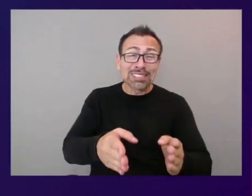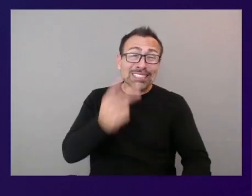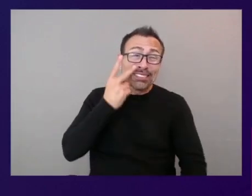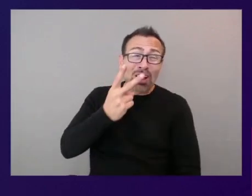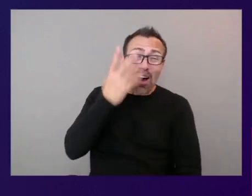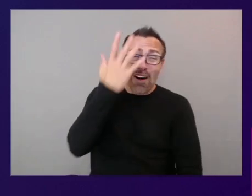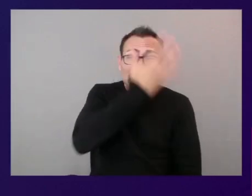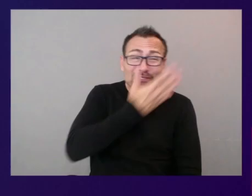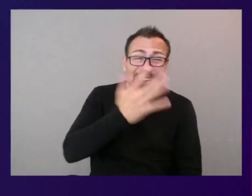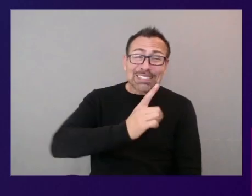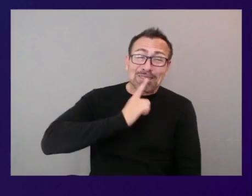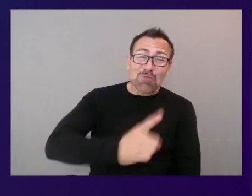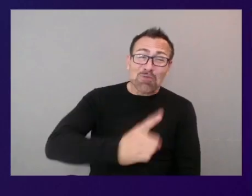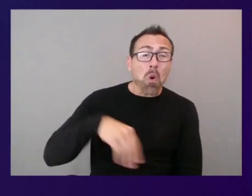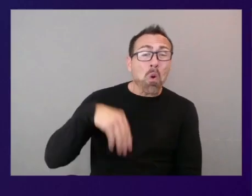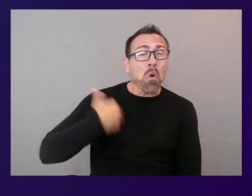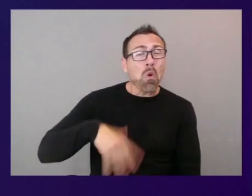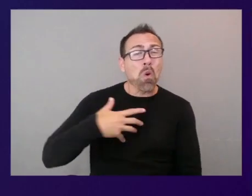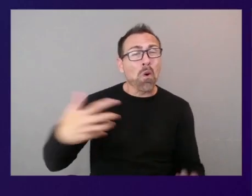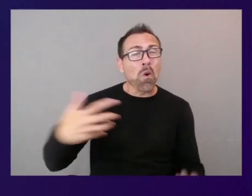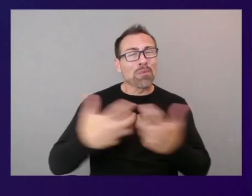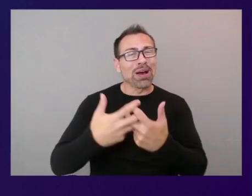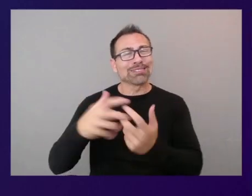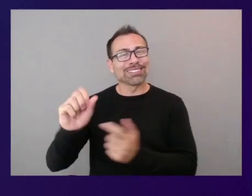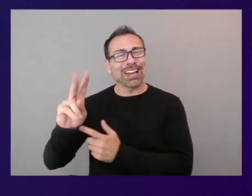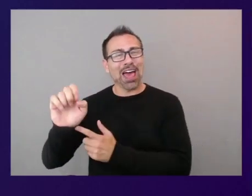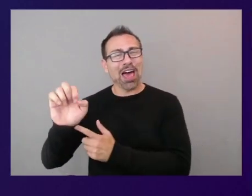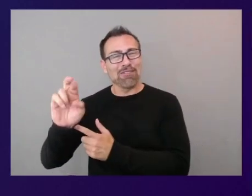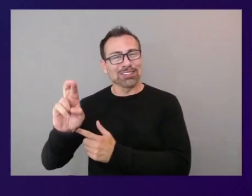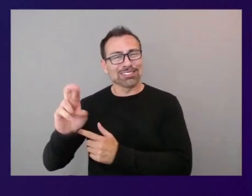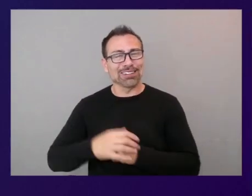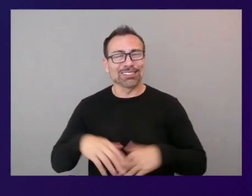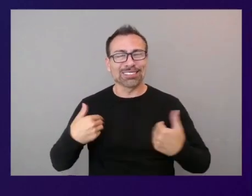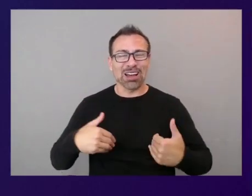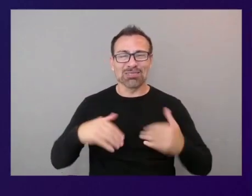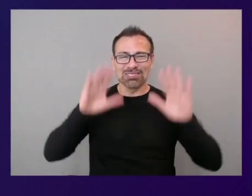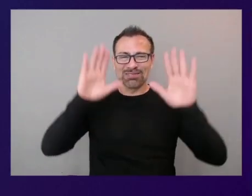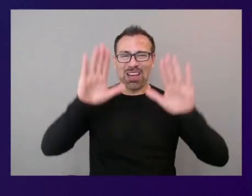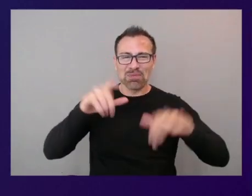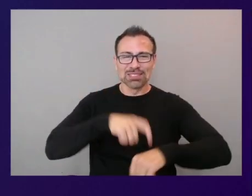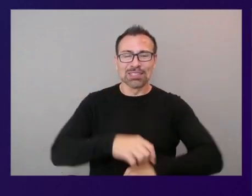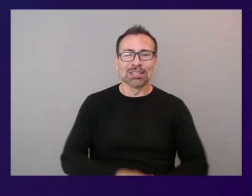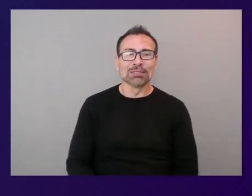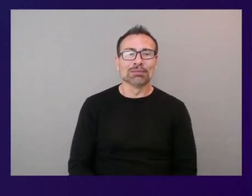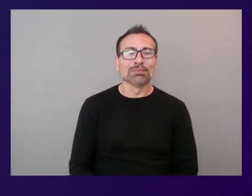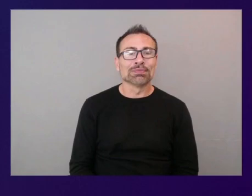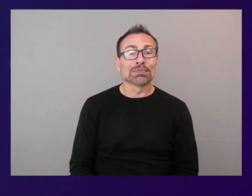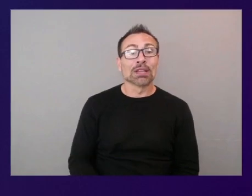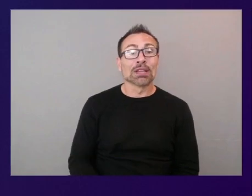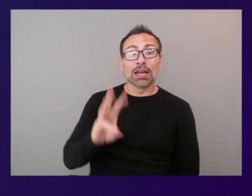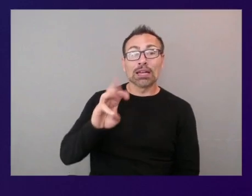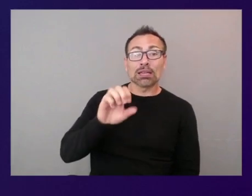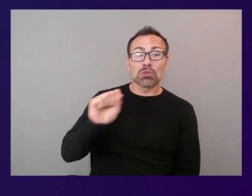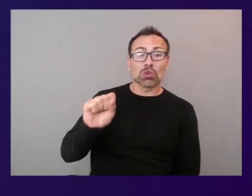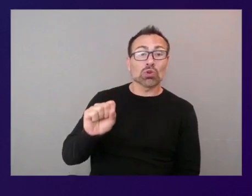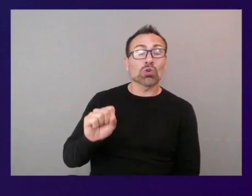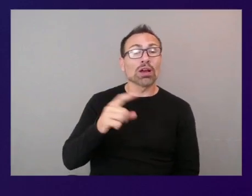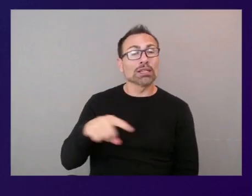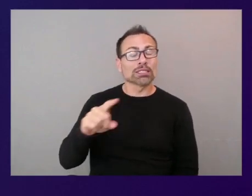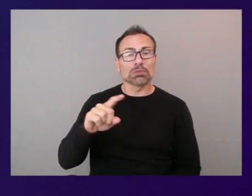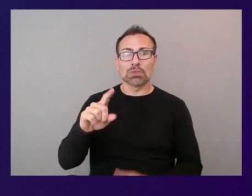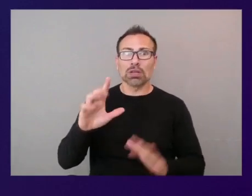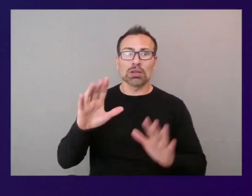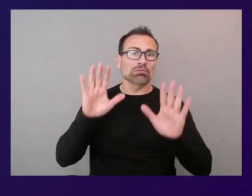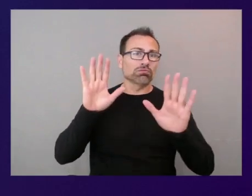AWS Application Composer has been a phenomenal tool for my productivity as a developer.